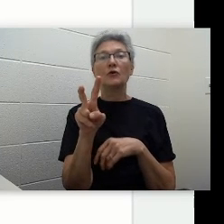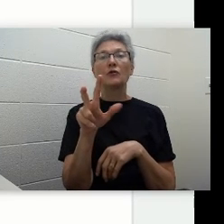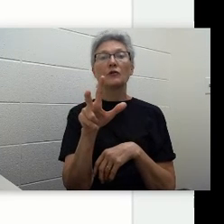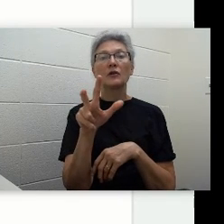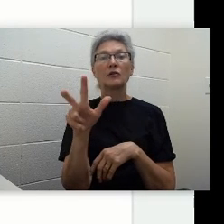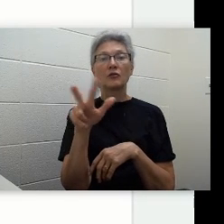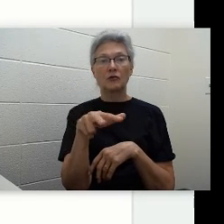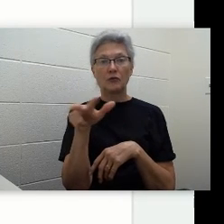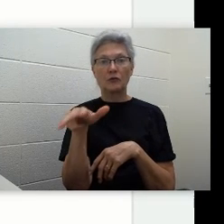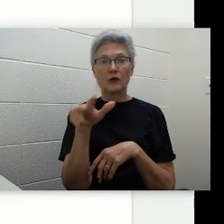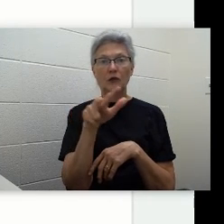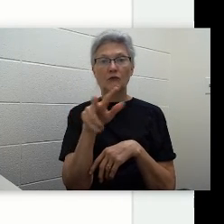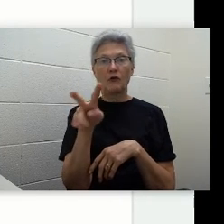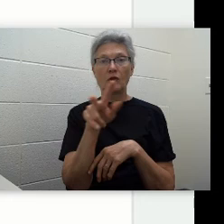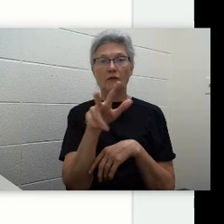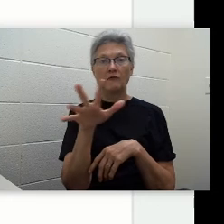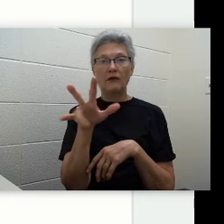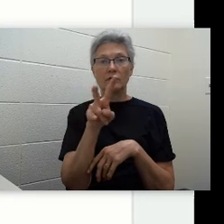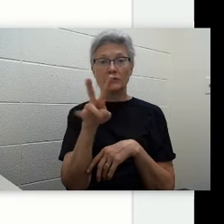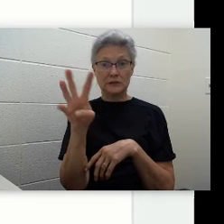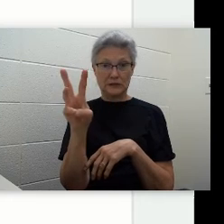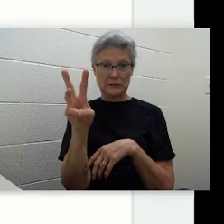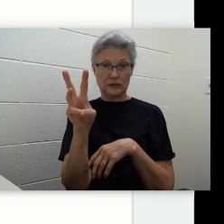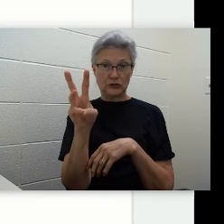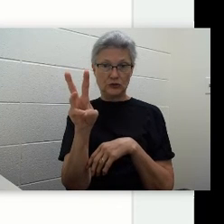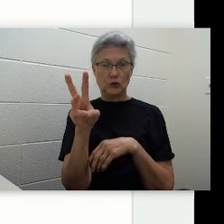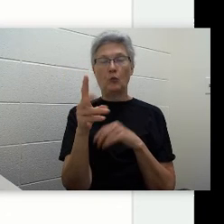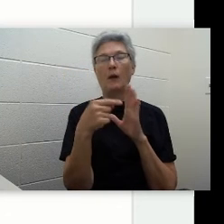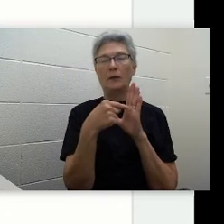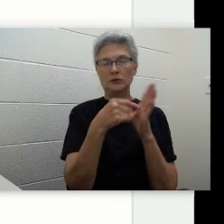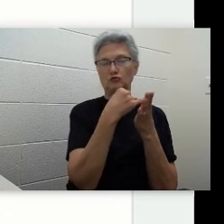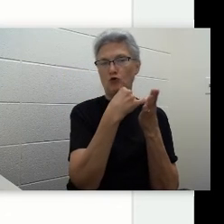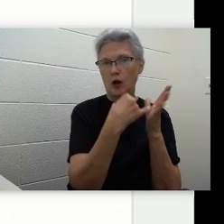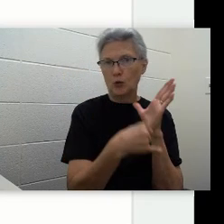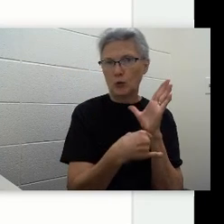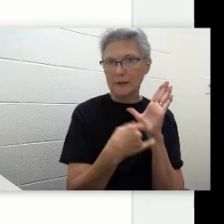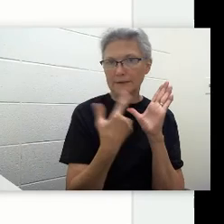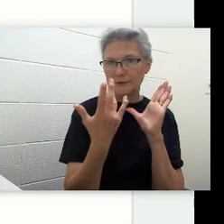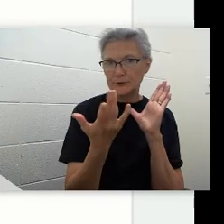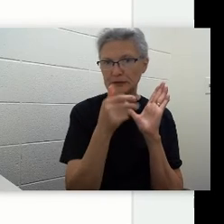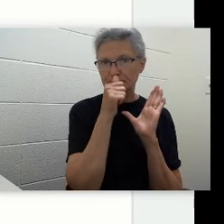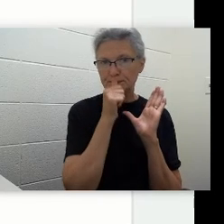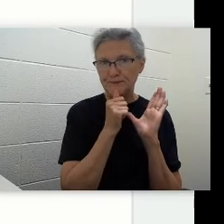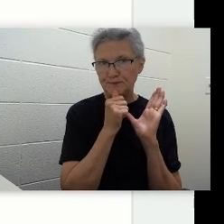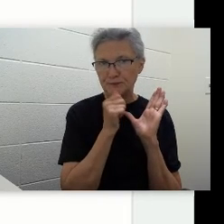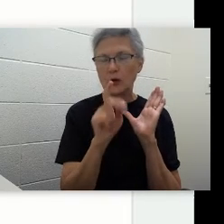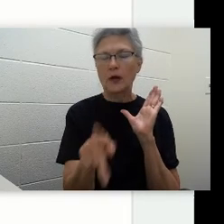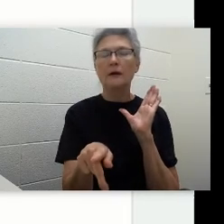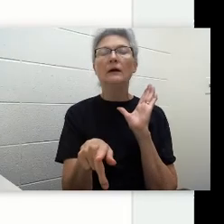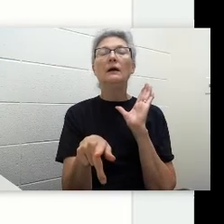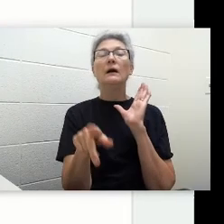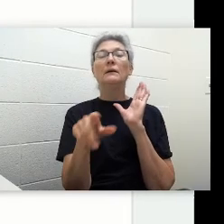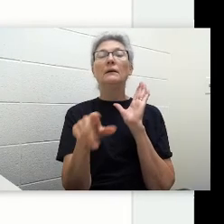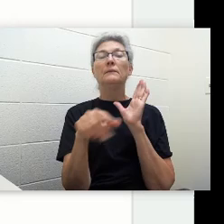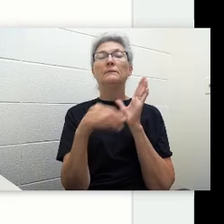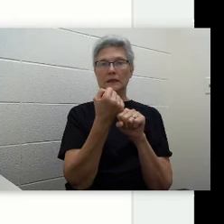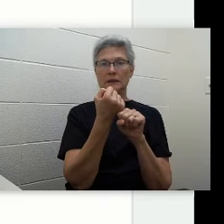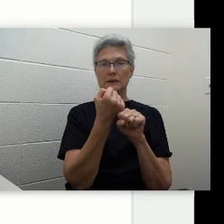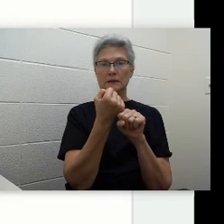And I would do 3 groups of this. So just bear with me. I'm going to do it kind of quickly here. And I am